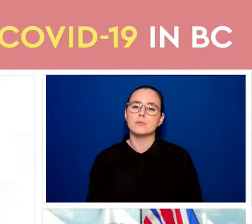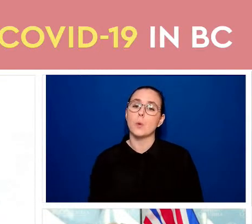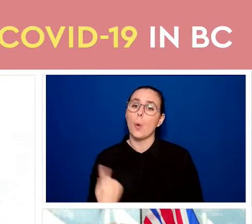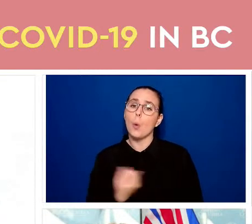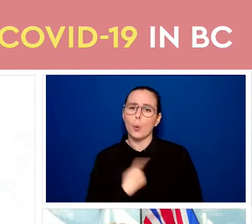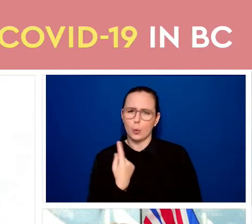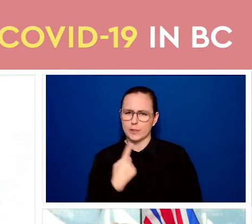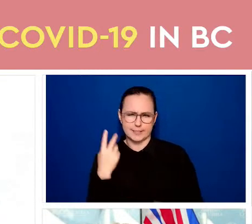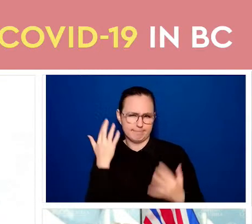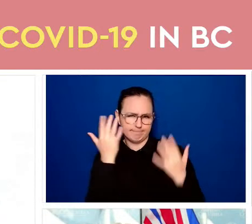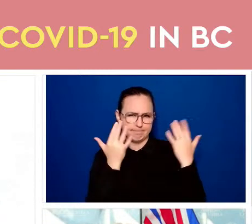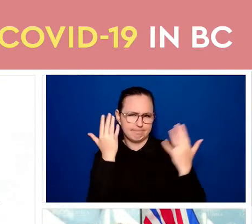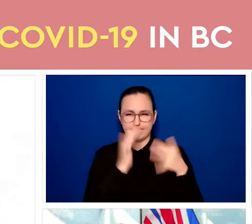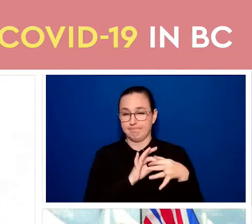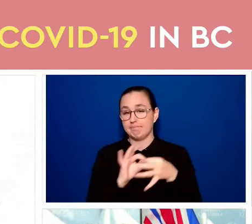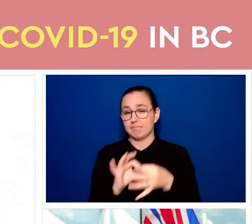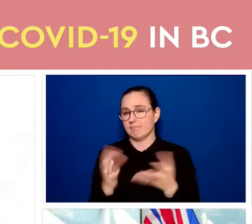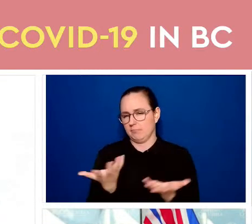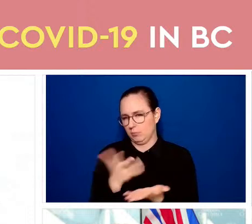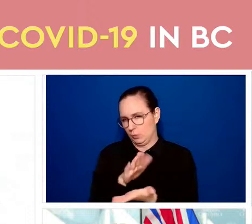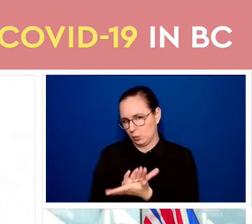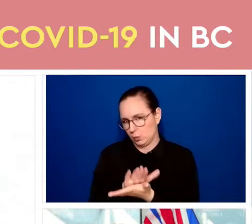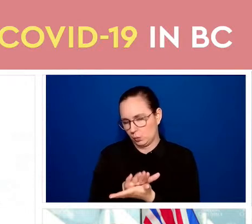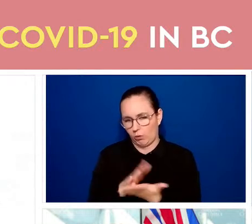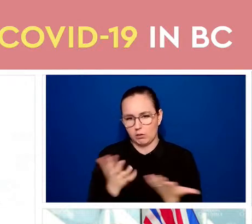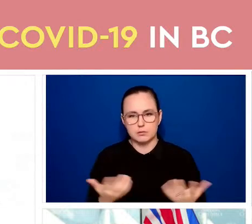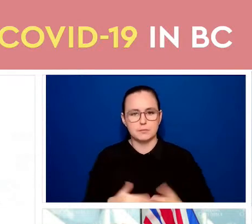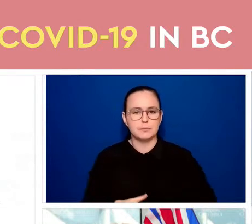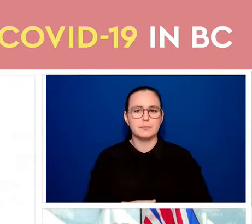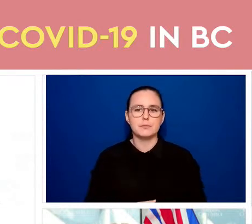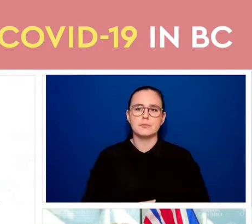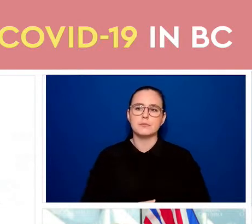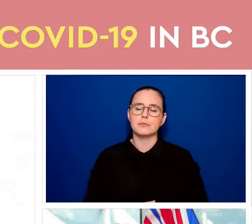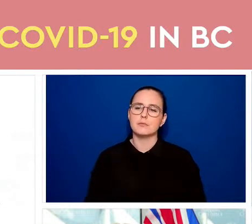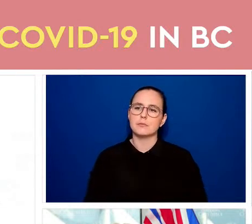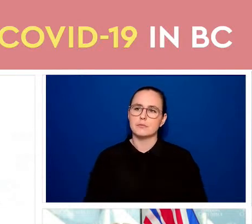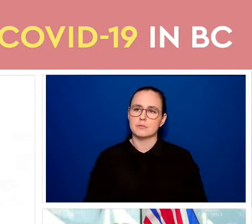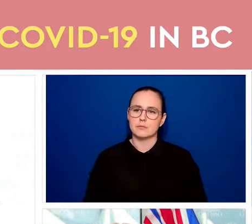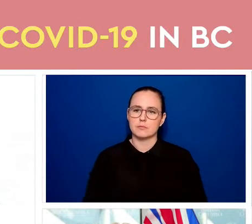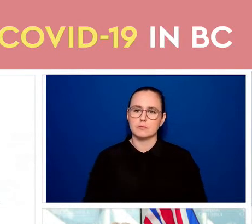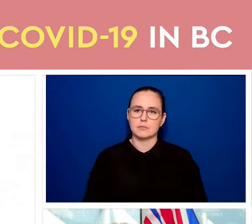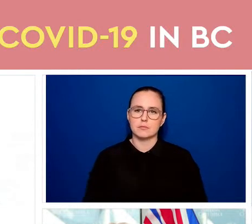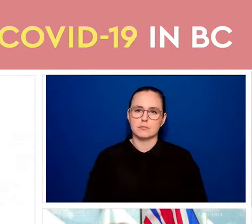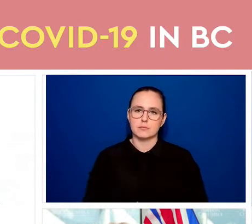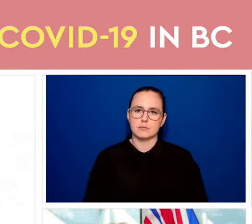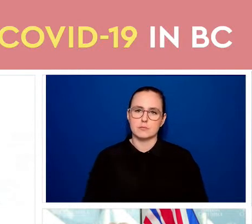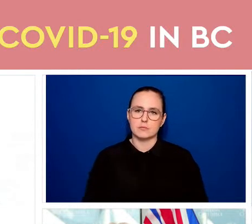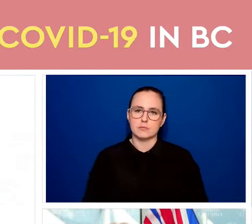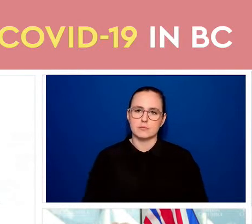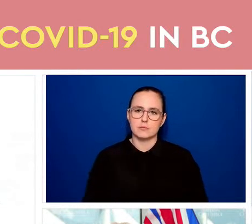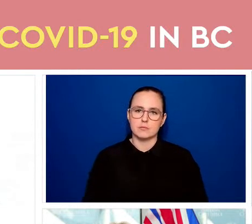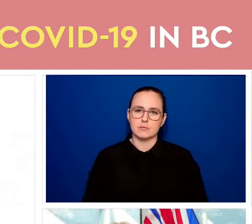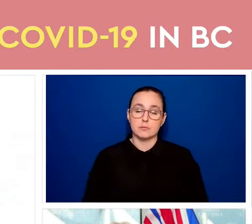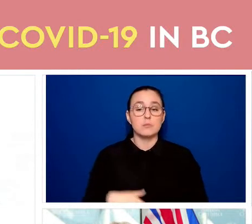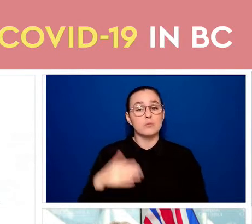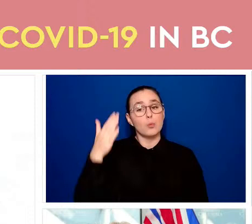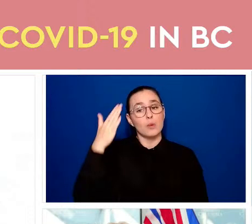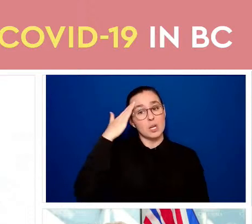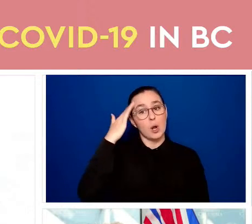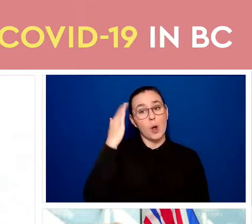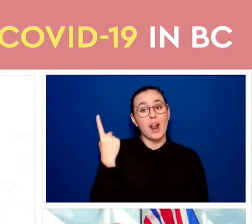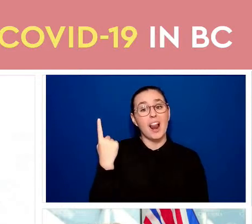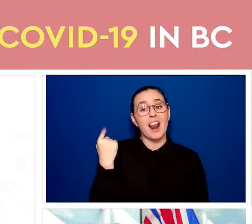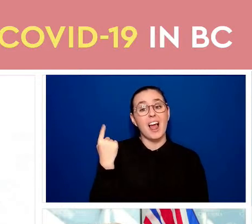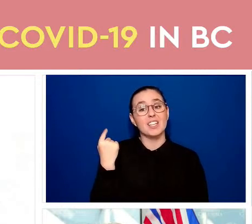setting. So as it was last year, we know that these postings will lag behind